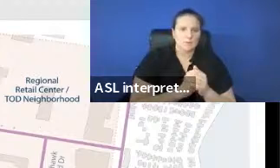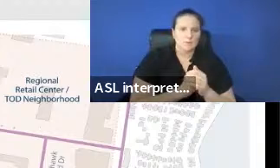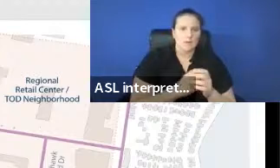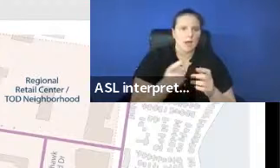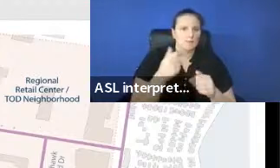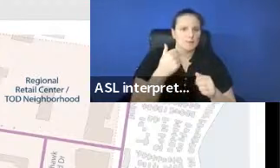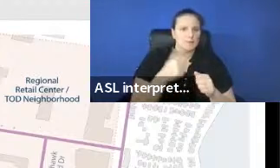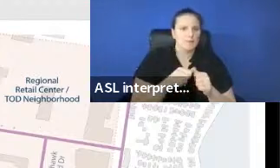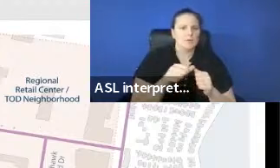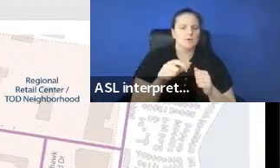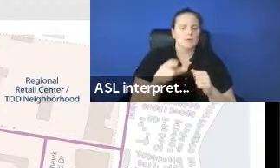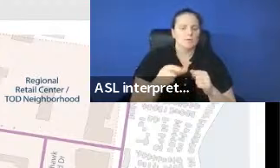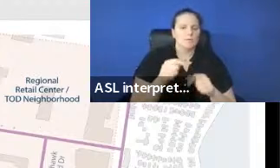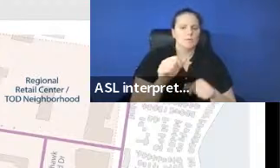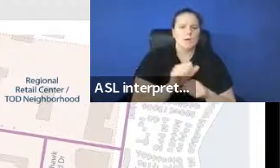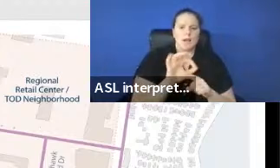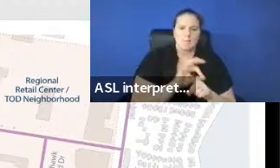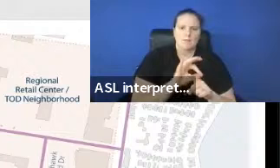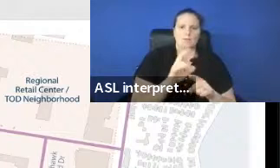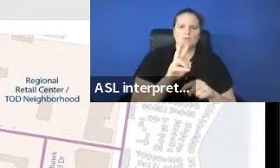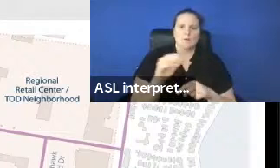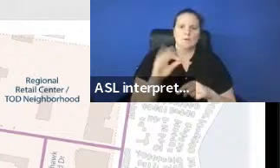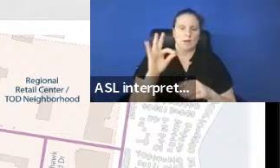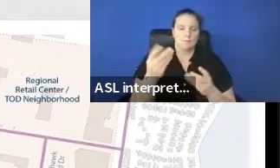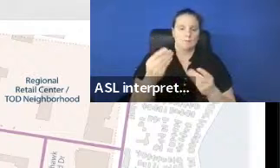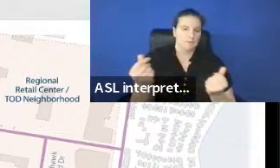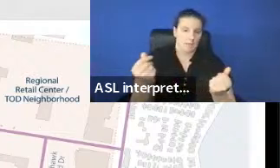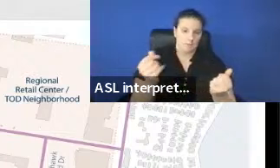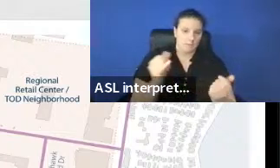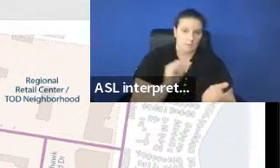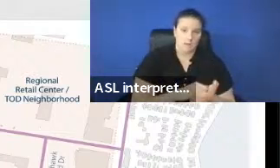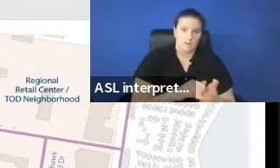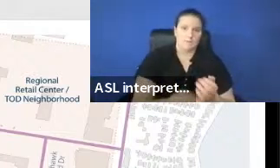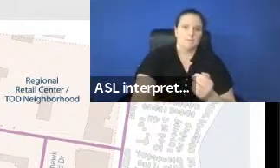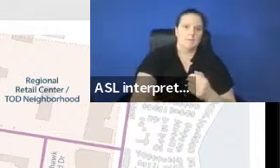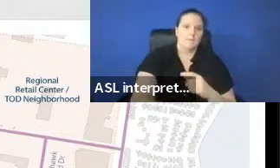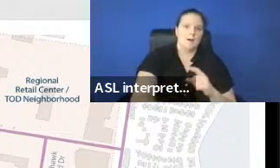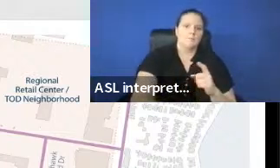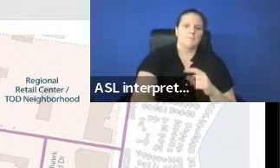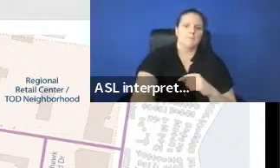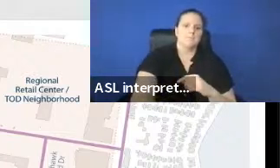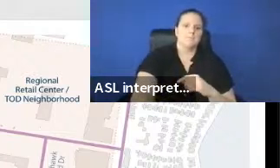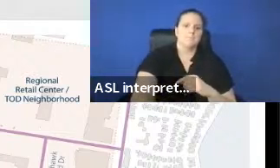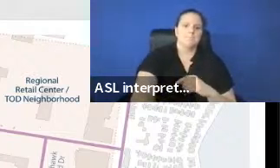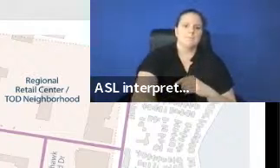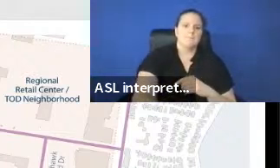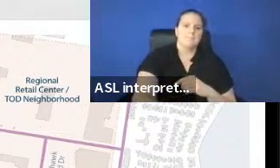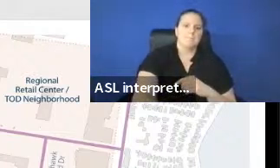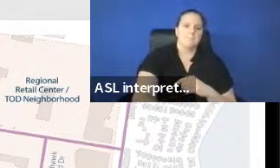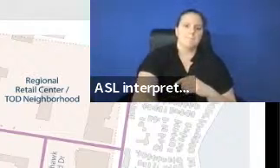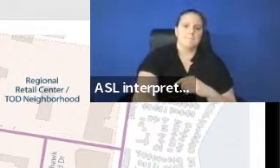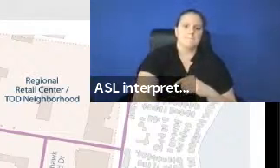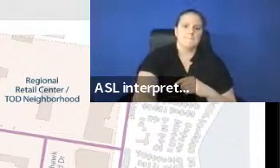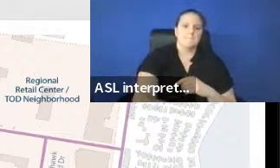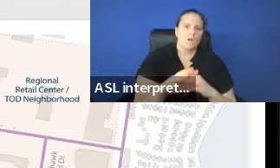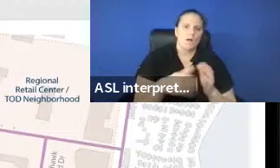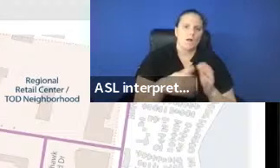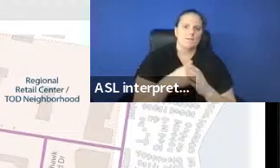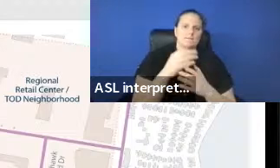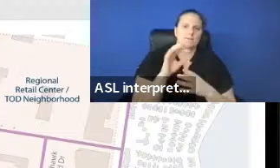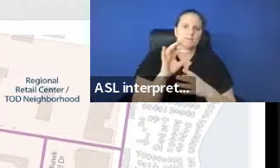on that, and then in 2009 that got phased out. But all of our subsequent designs, as you mentioned during the